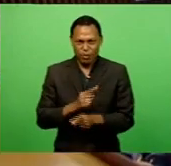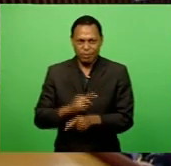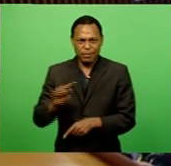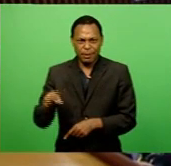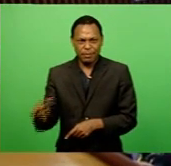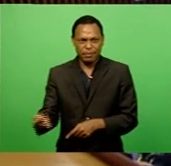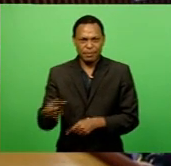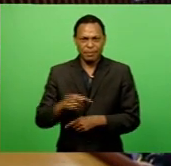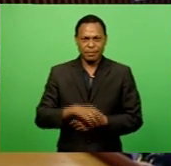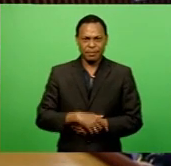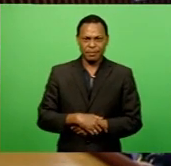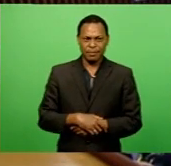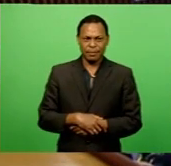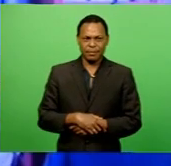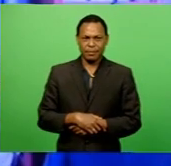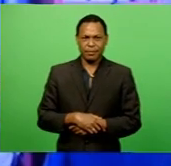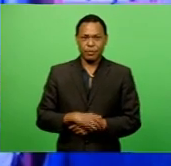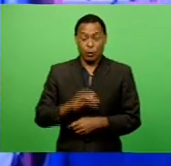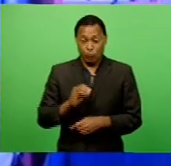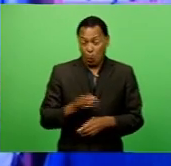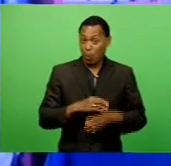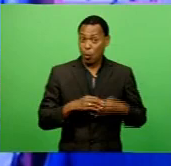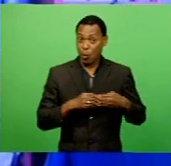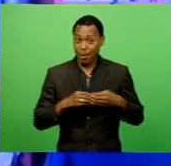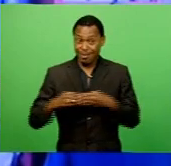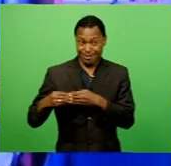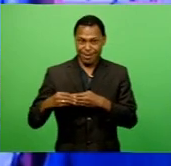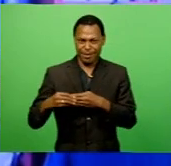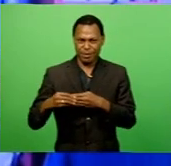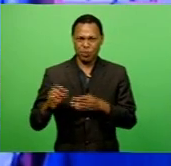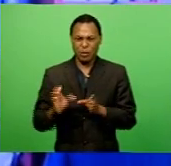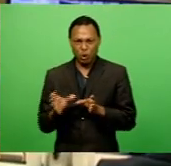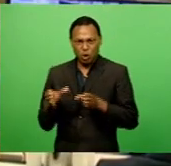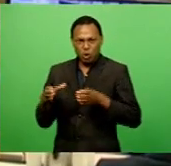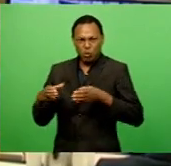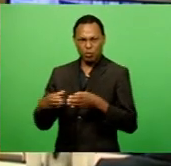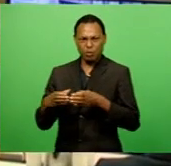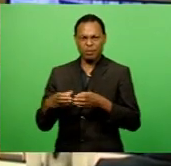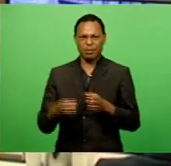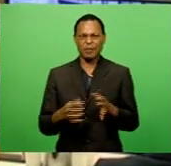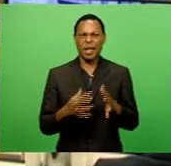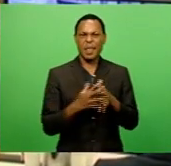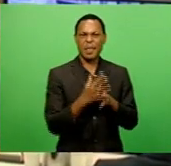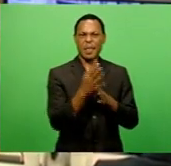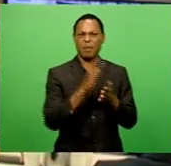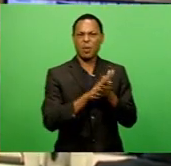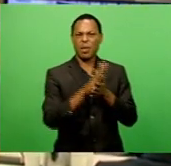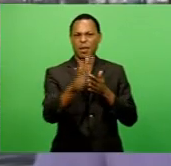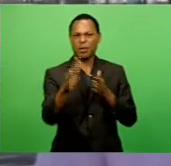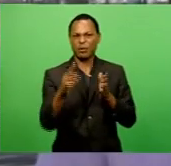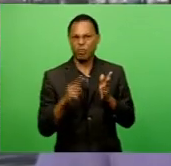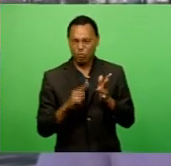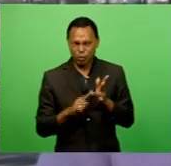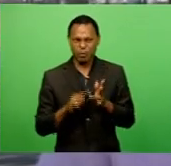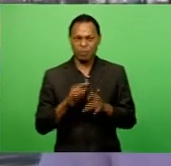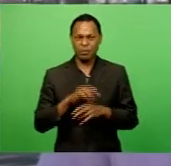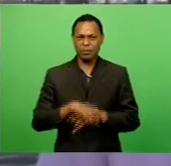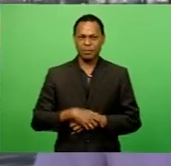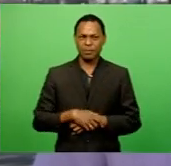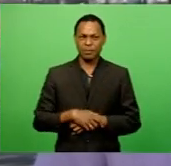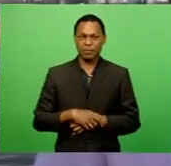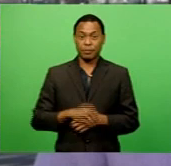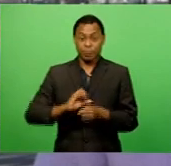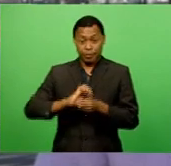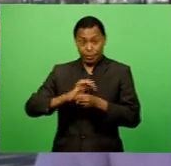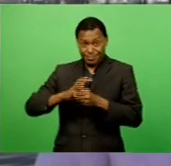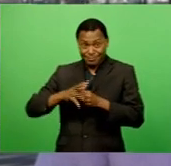feeling. Dr. Fauci will lead the US delegation of the World Health Organization, a reversal of Trump's policy. Coronavirus might be